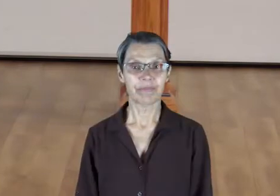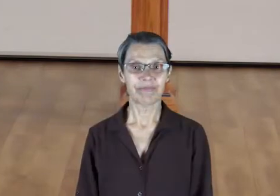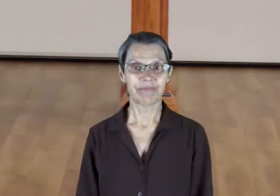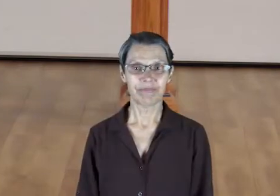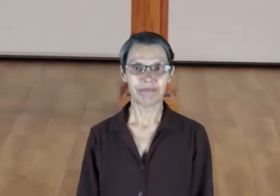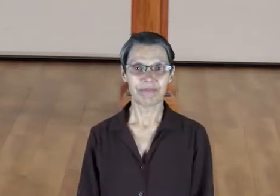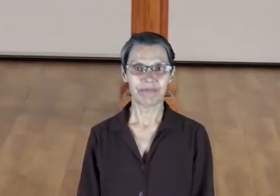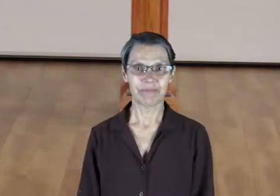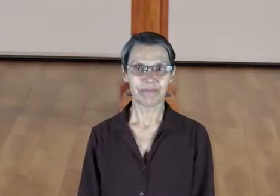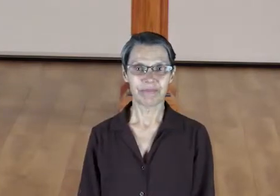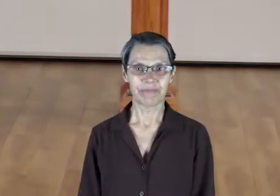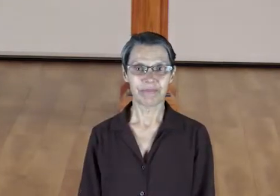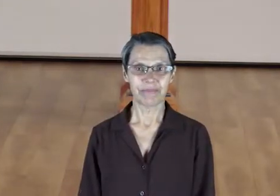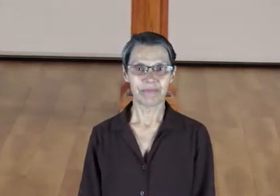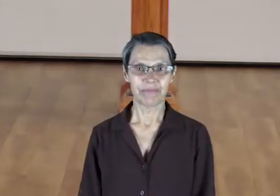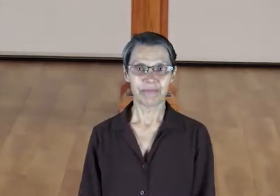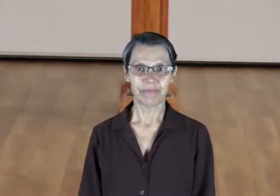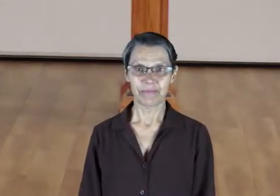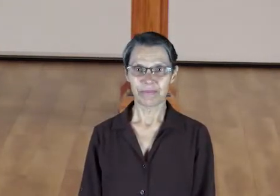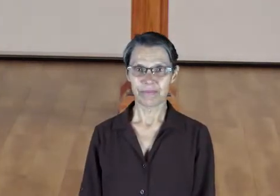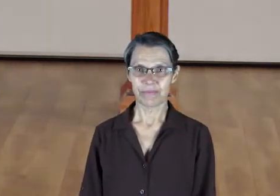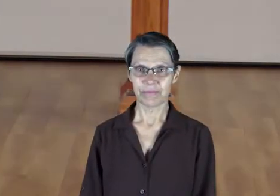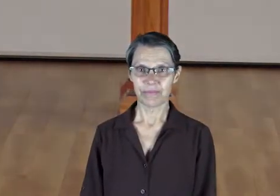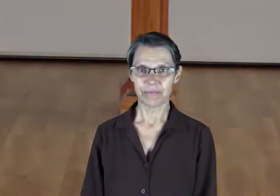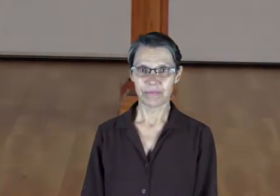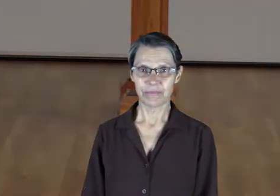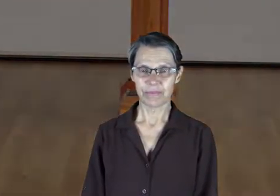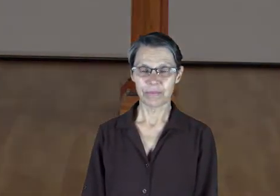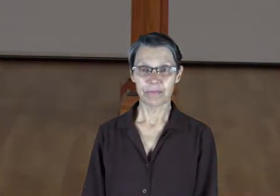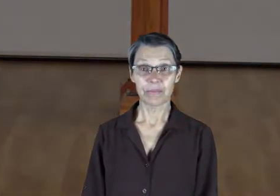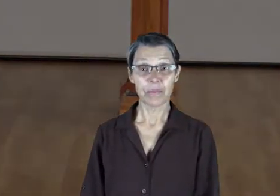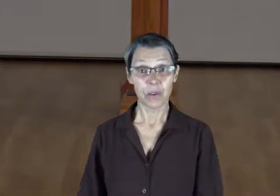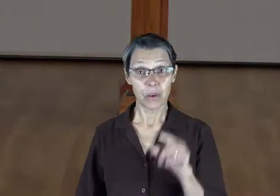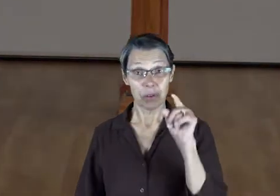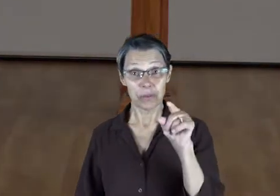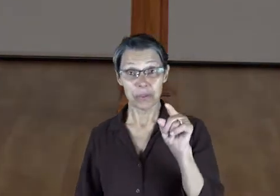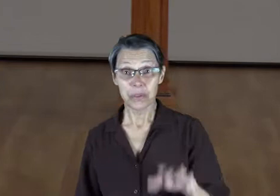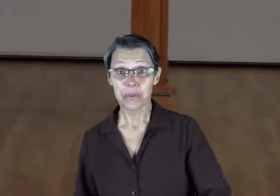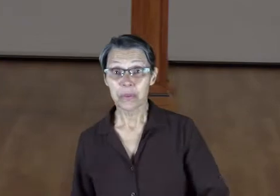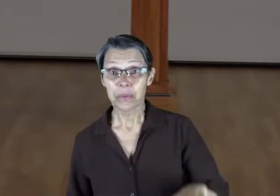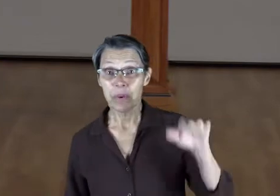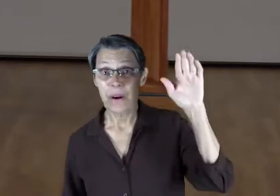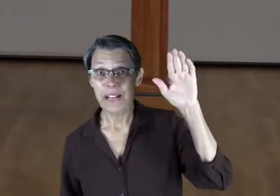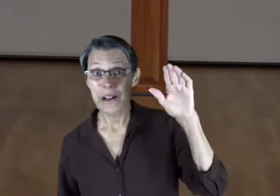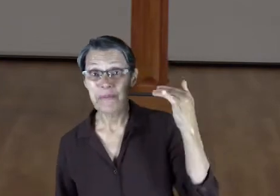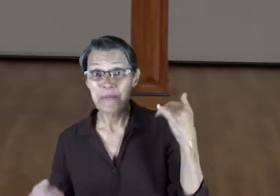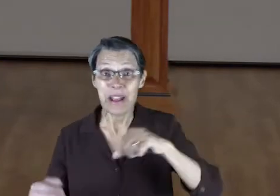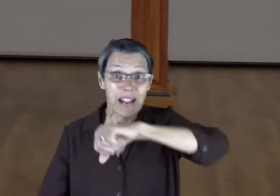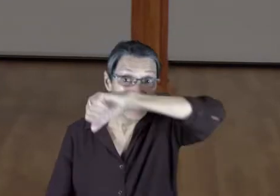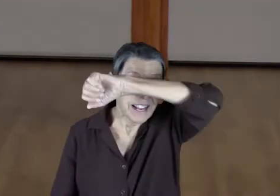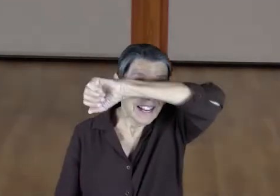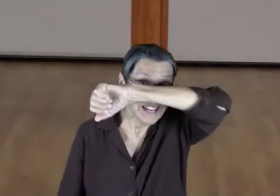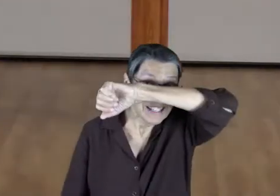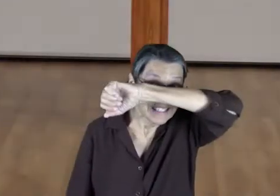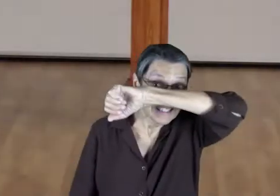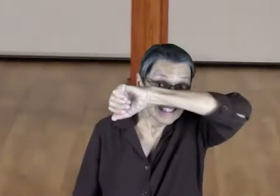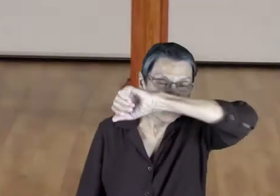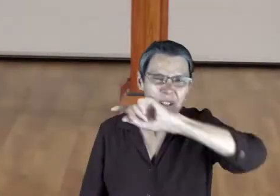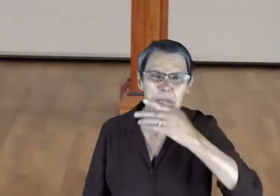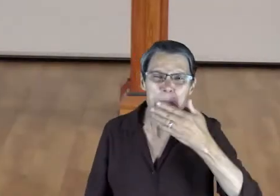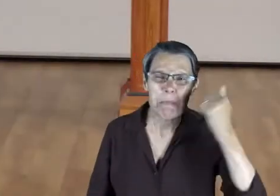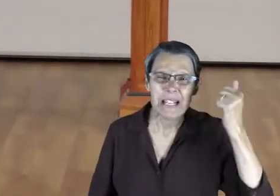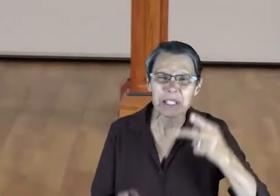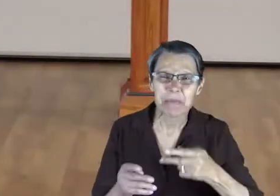the best place? The best place for you to hide when you were growing up and playing hide and go